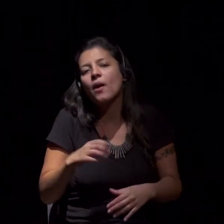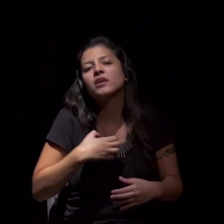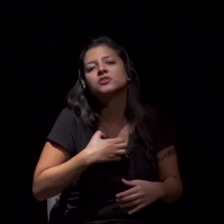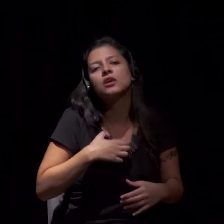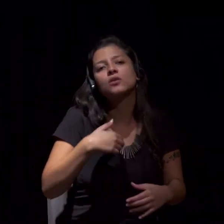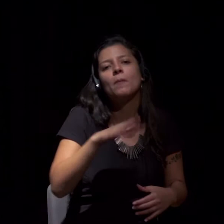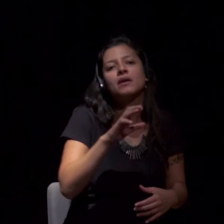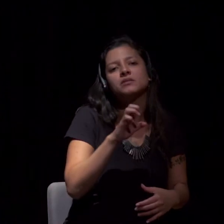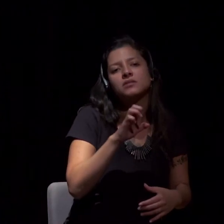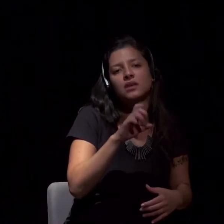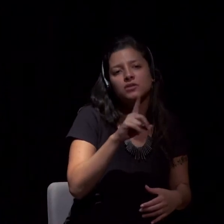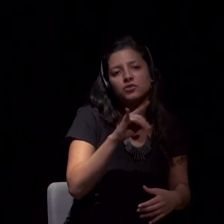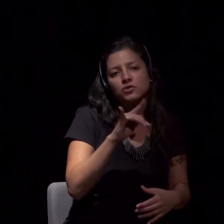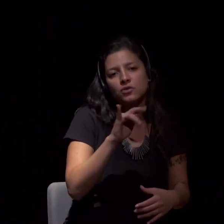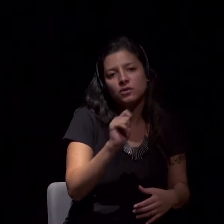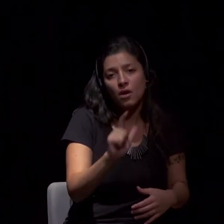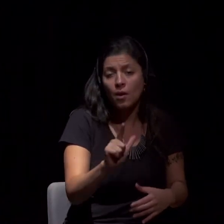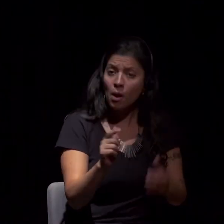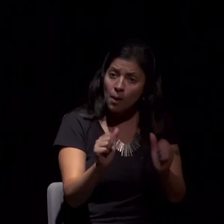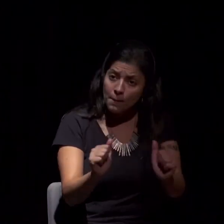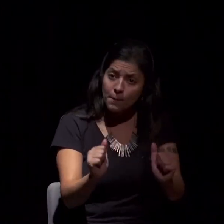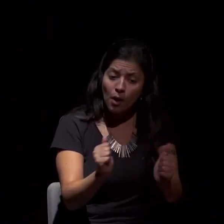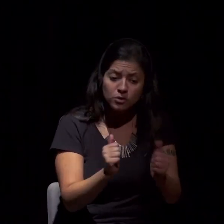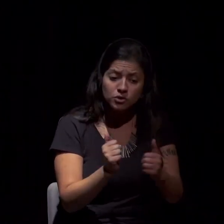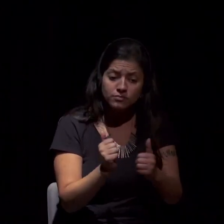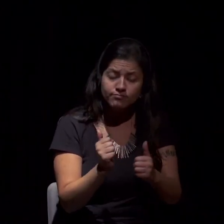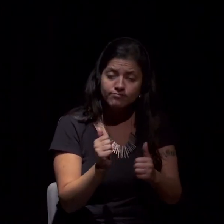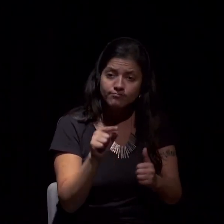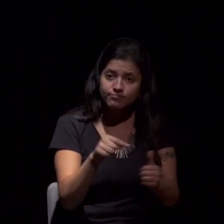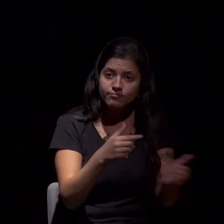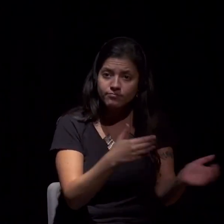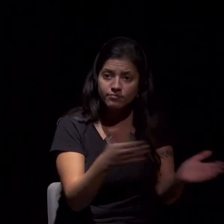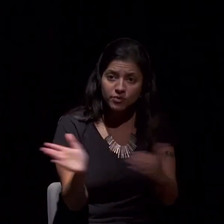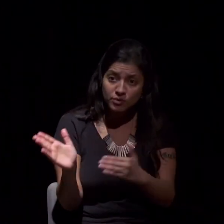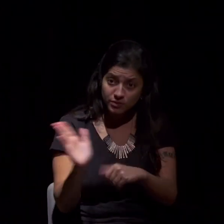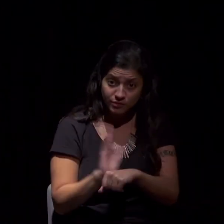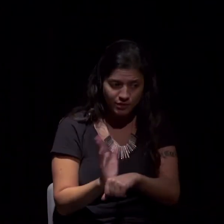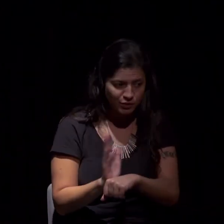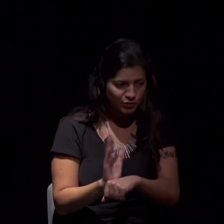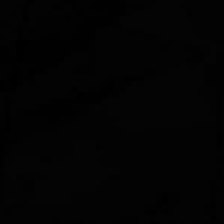start the video, or can you start it from where you are?